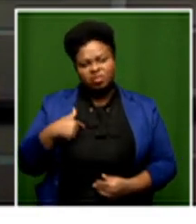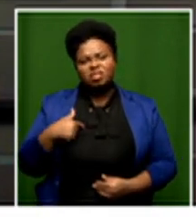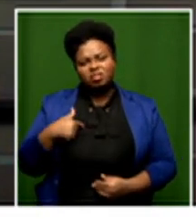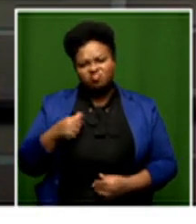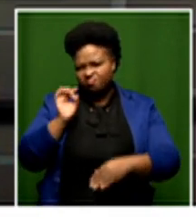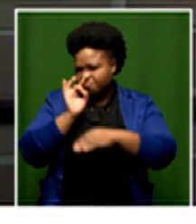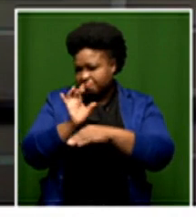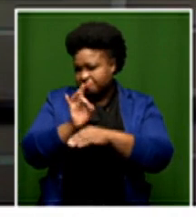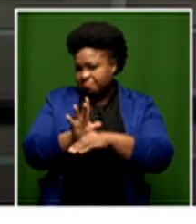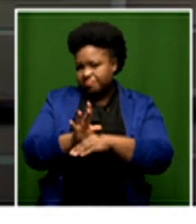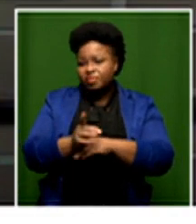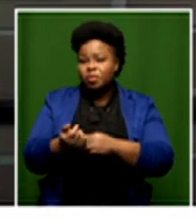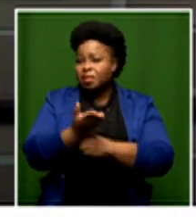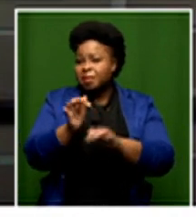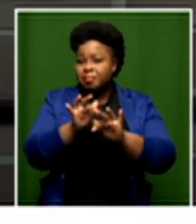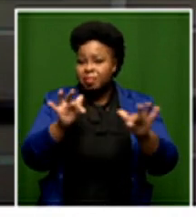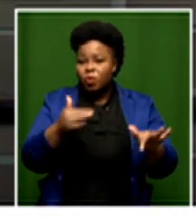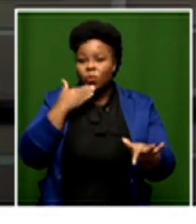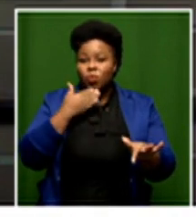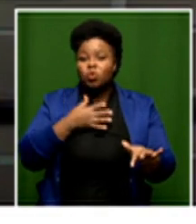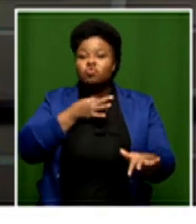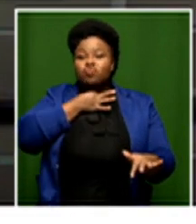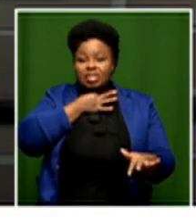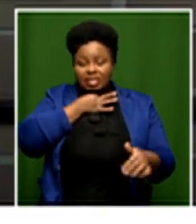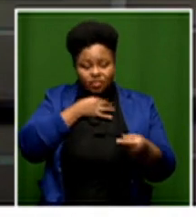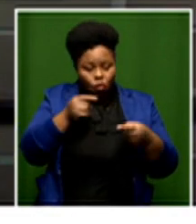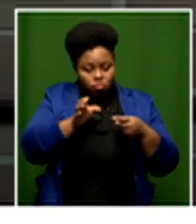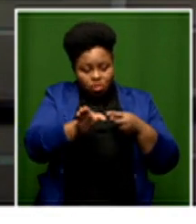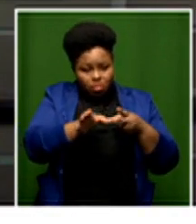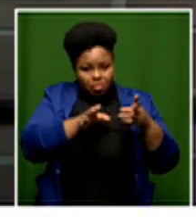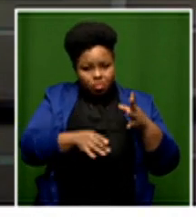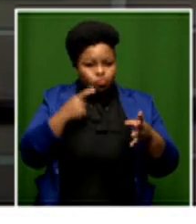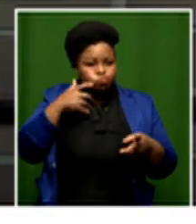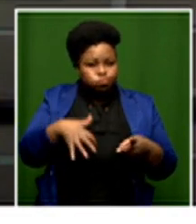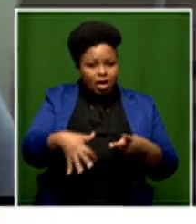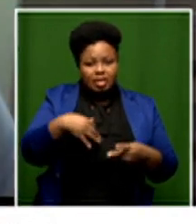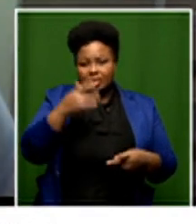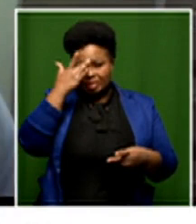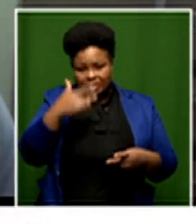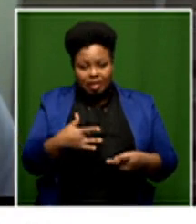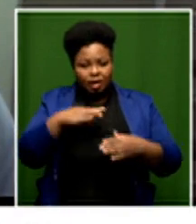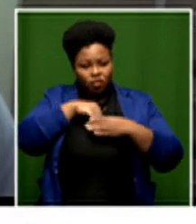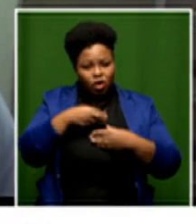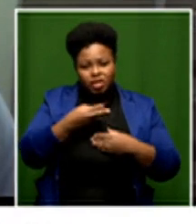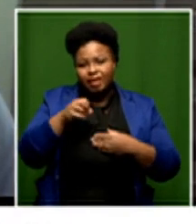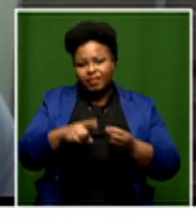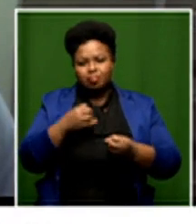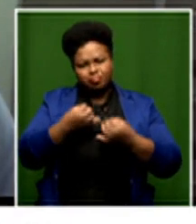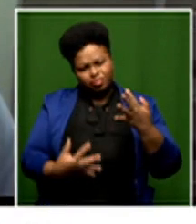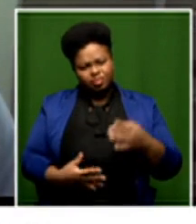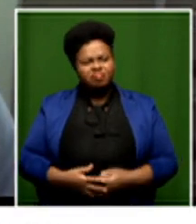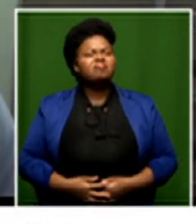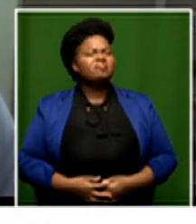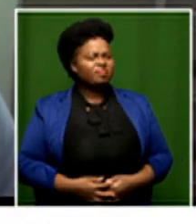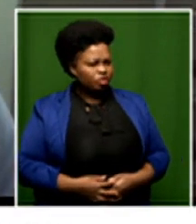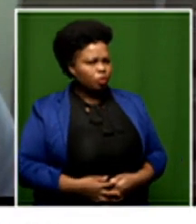recommend that anybody in a high-risk group for influenza tries to be vaccinated. Yeah, it's amazing how the narrative sounds so